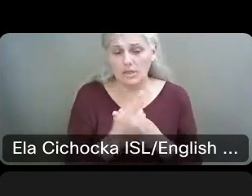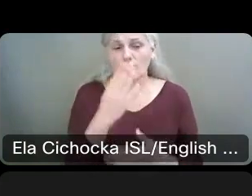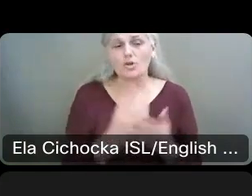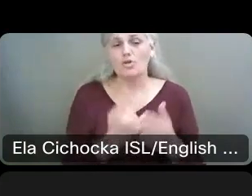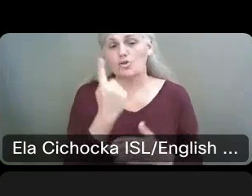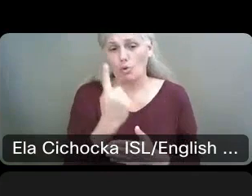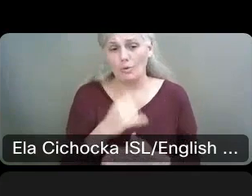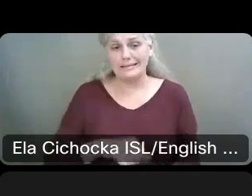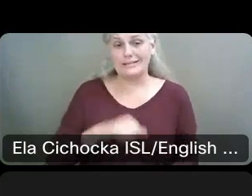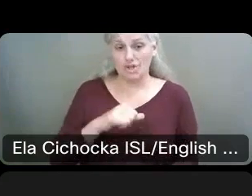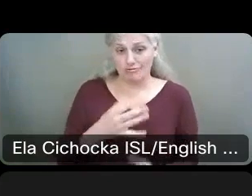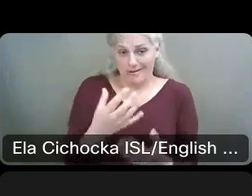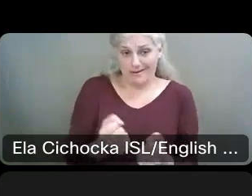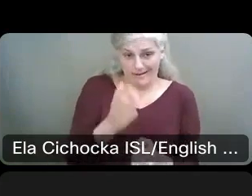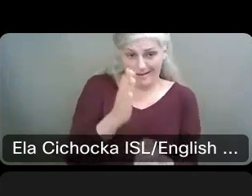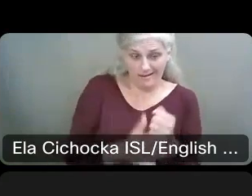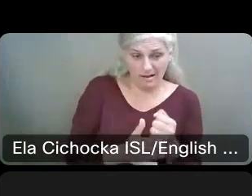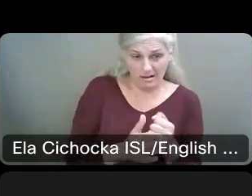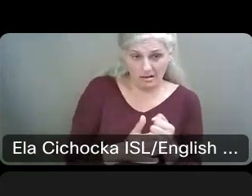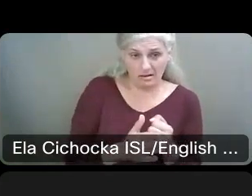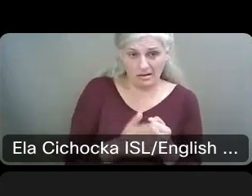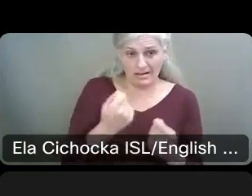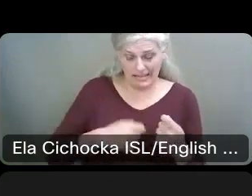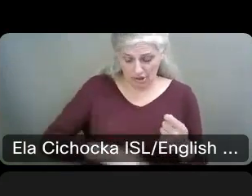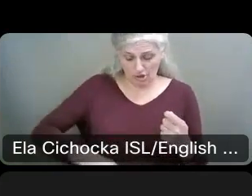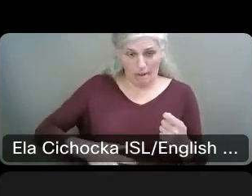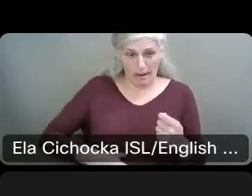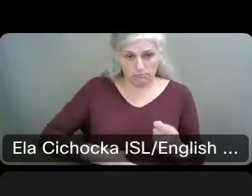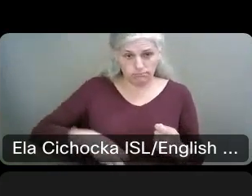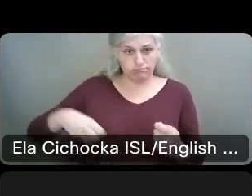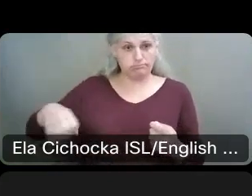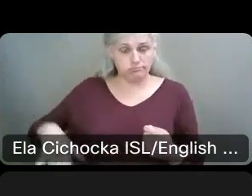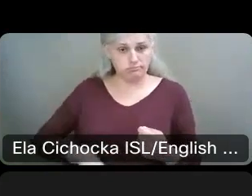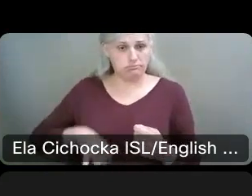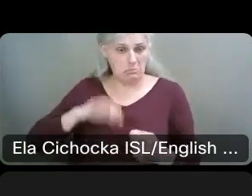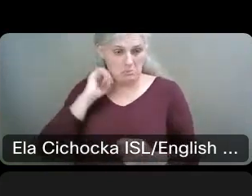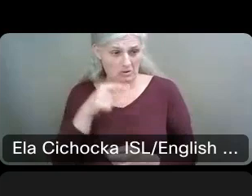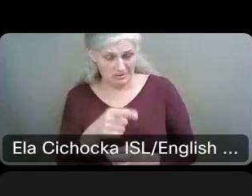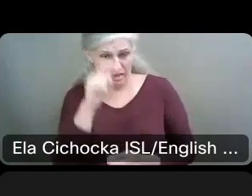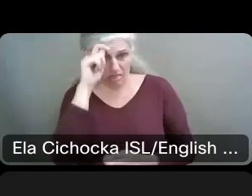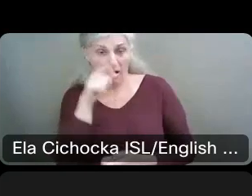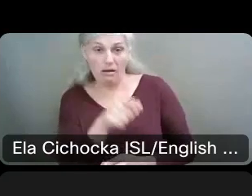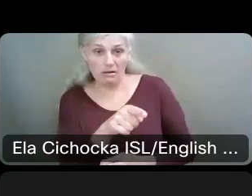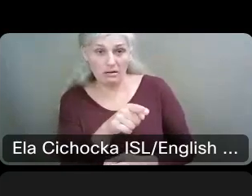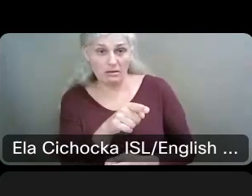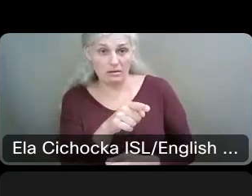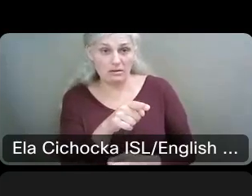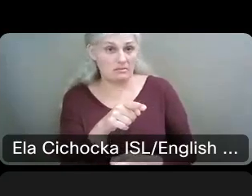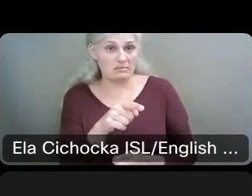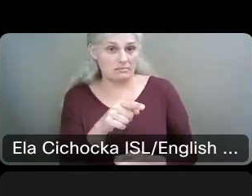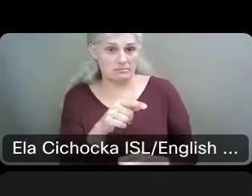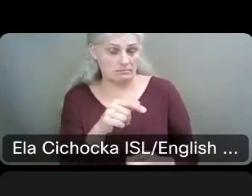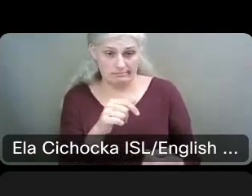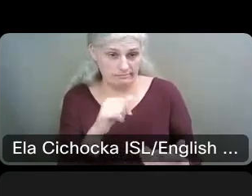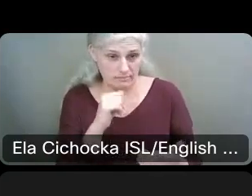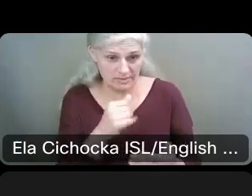had surgery to take their stomach away because they thought there was malignancy there, which turned